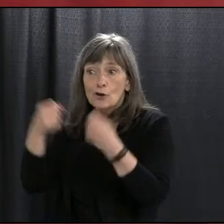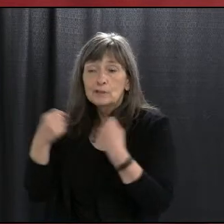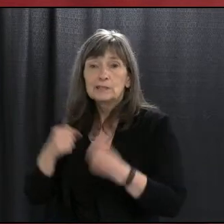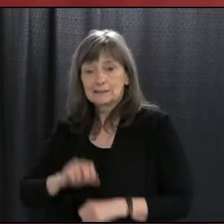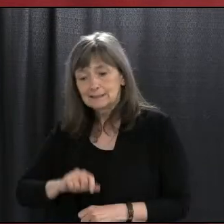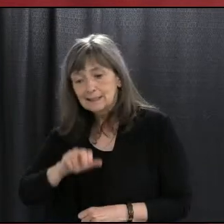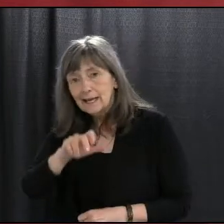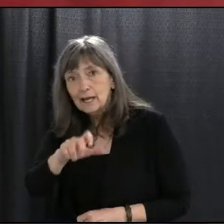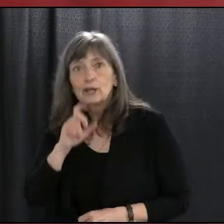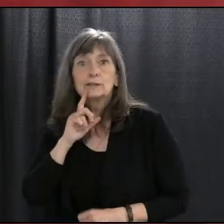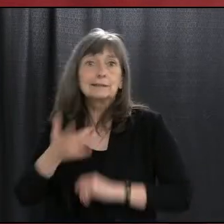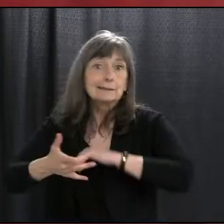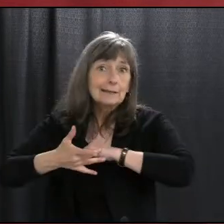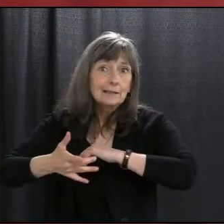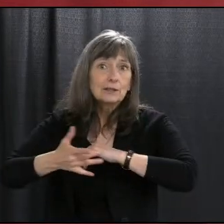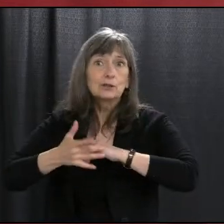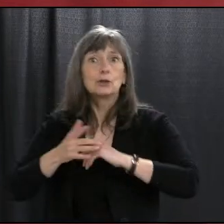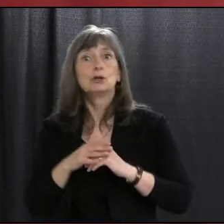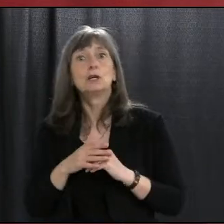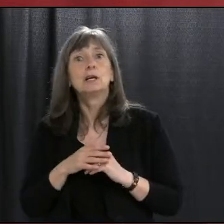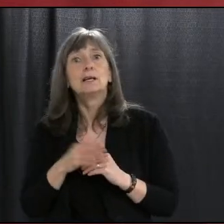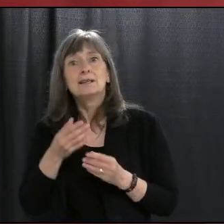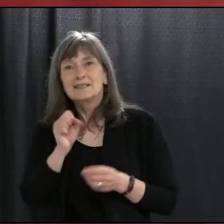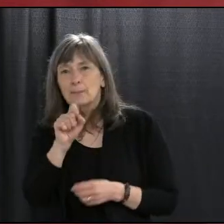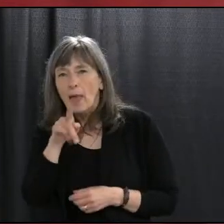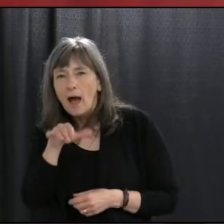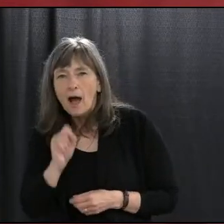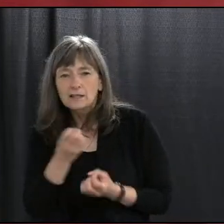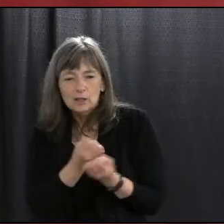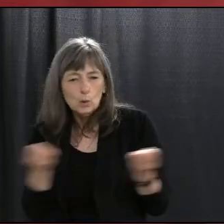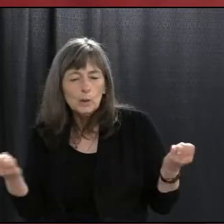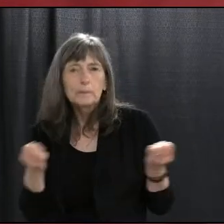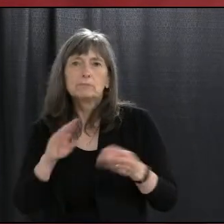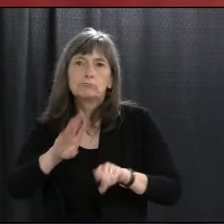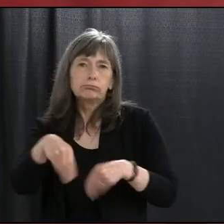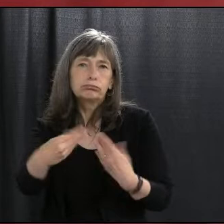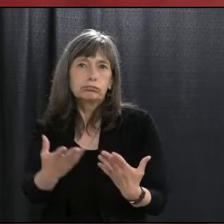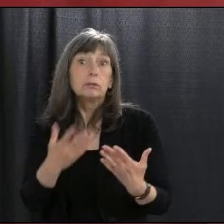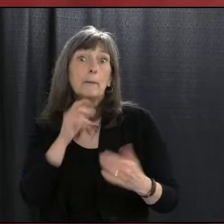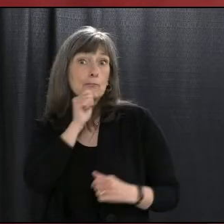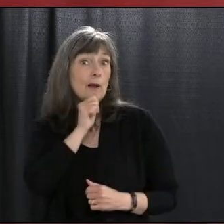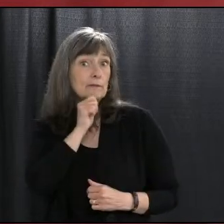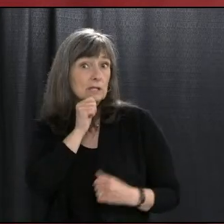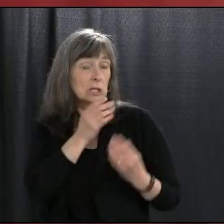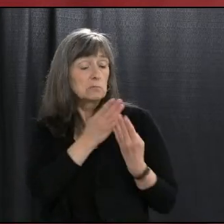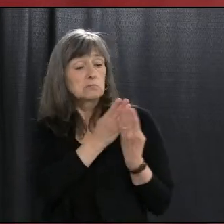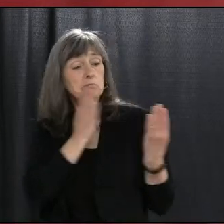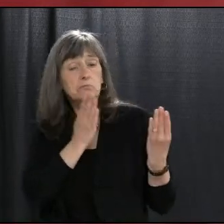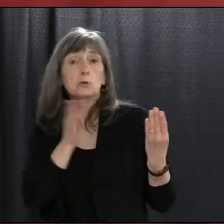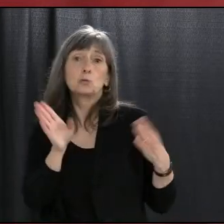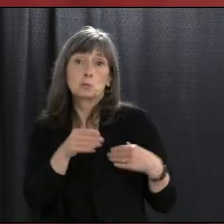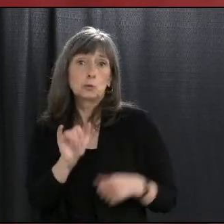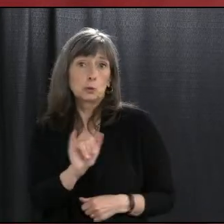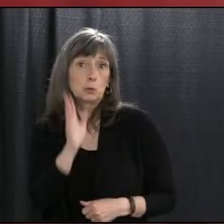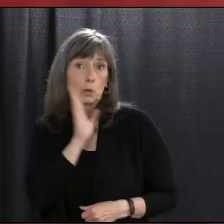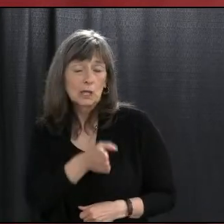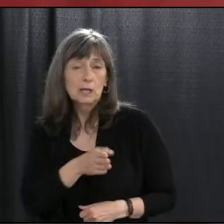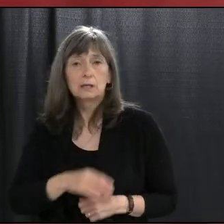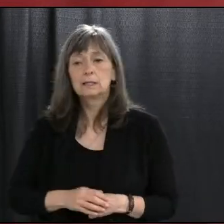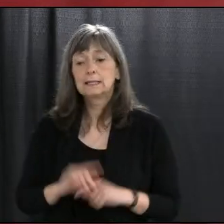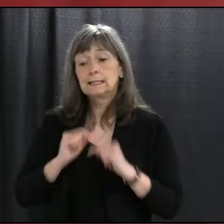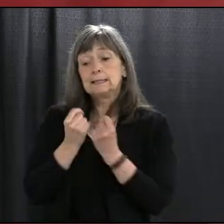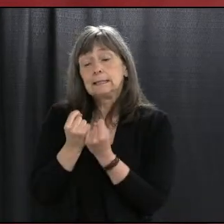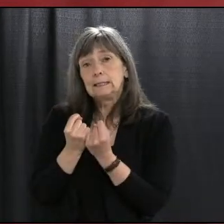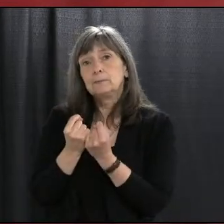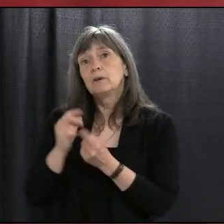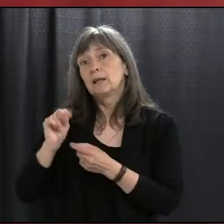IT needs, clinic supplies, equipment, and will have clinic assessment space and privacy. The clinic teams will be staffed